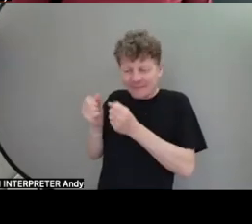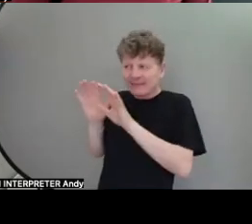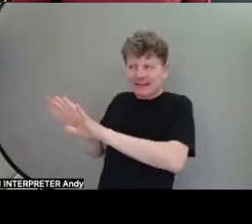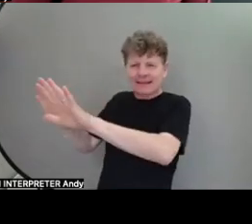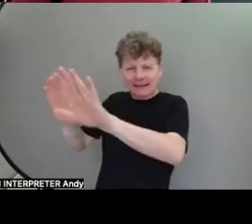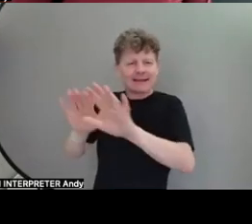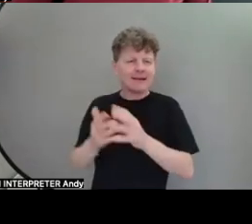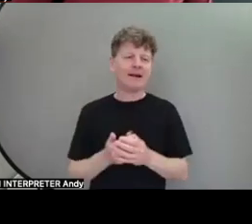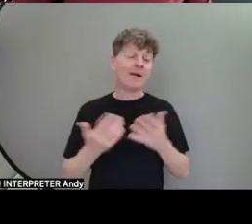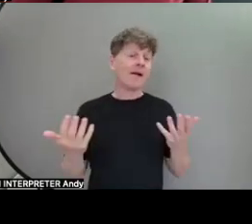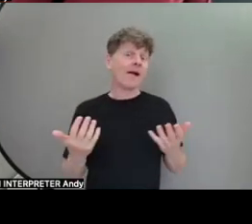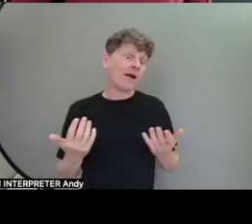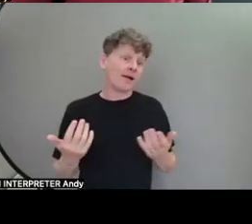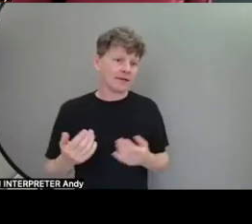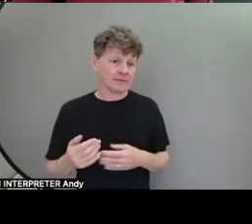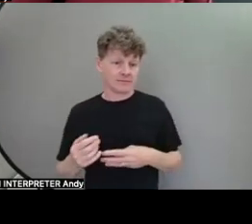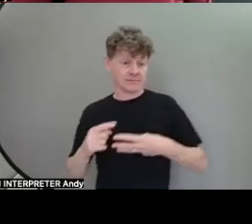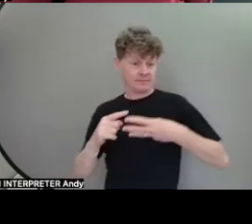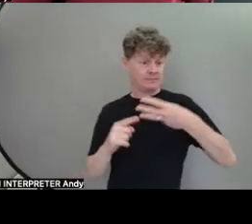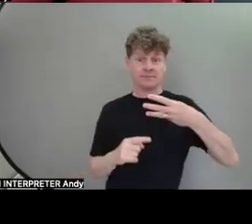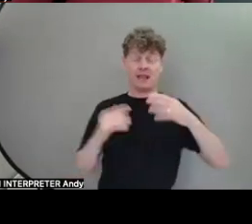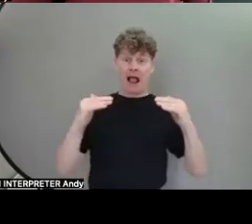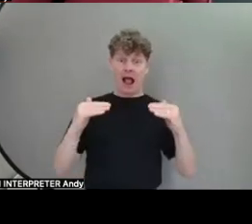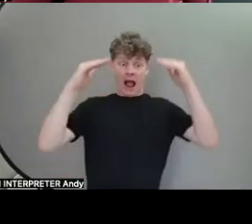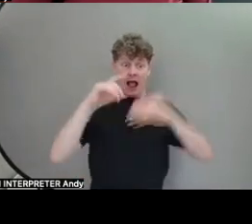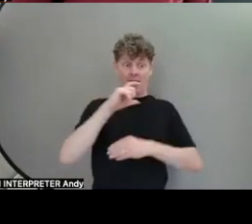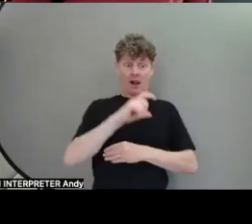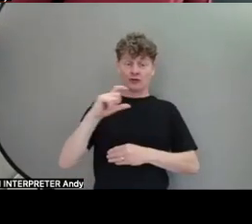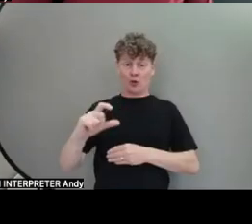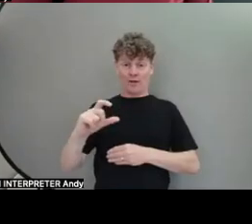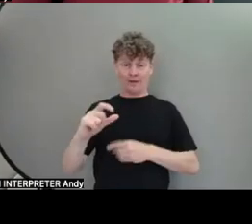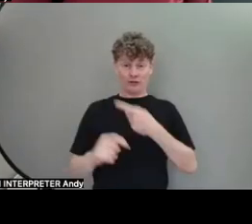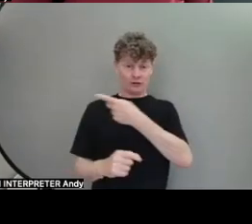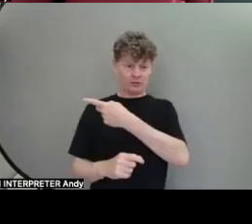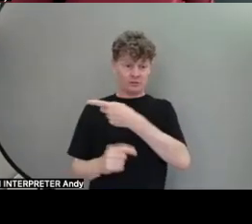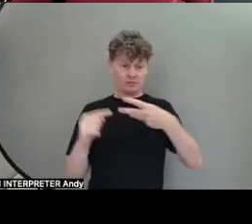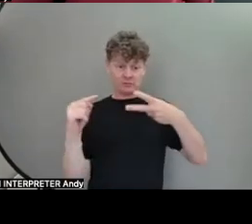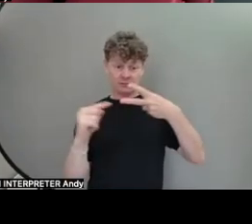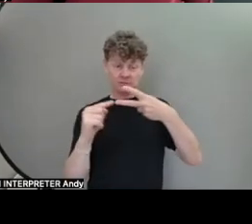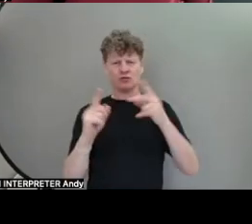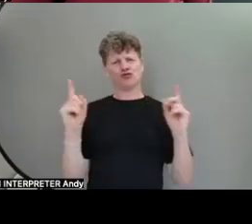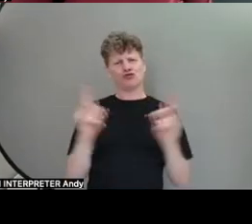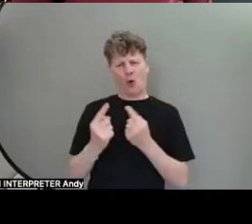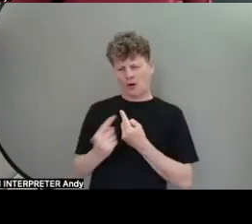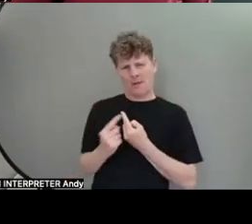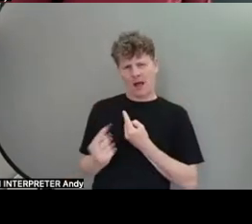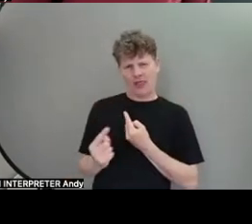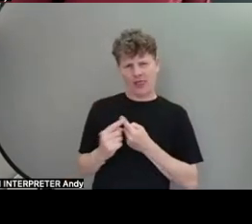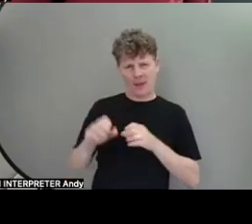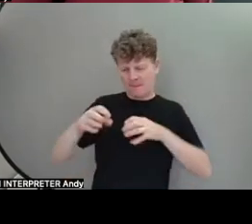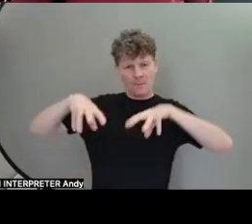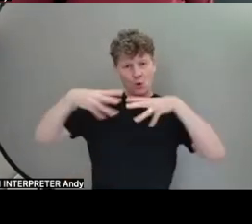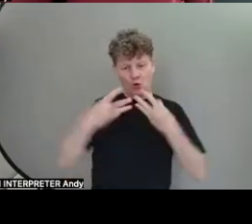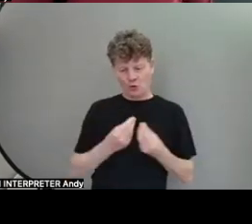So basically these would be higher clustering coefficients, short average path lengths, and kind